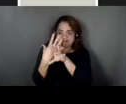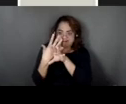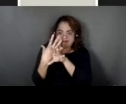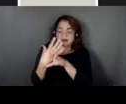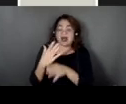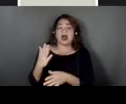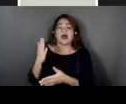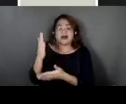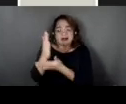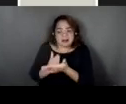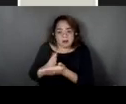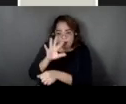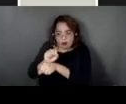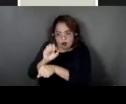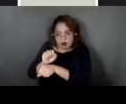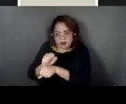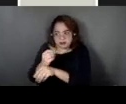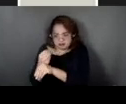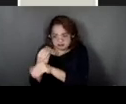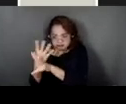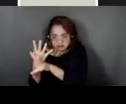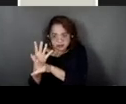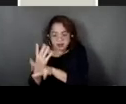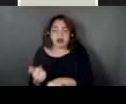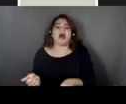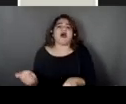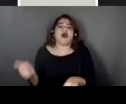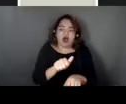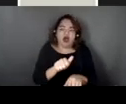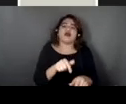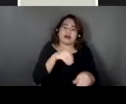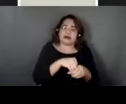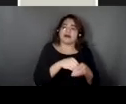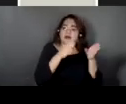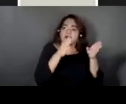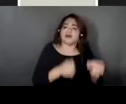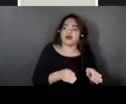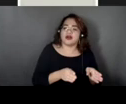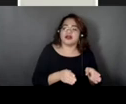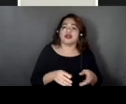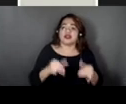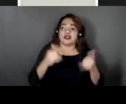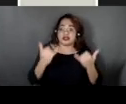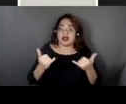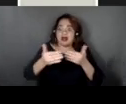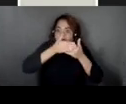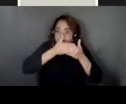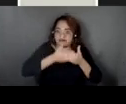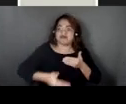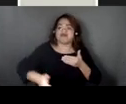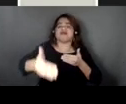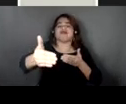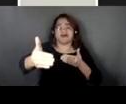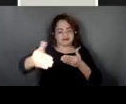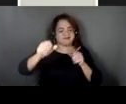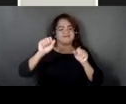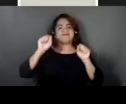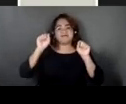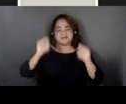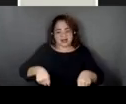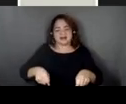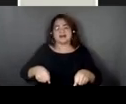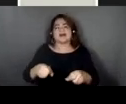an incredibly useful tool. And we definitely foresee having this be a big aspect of our care going forward, even when the